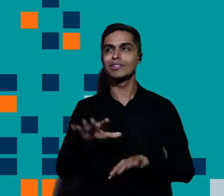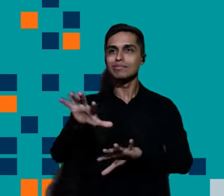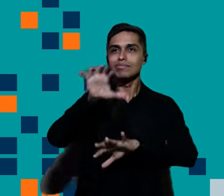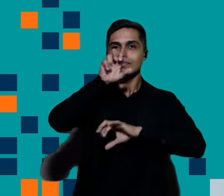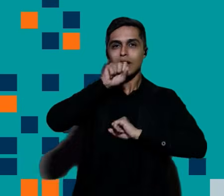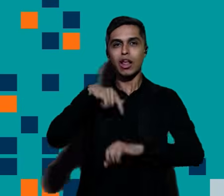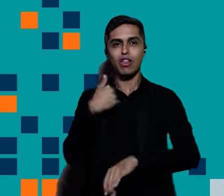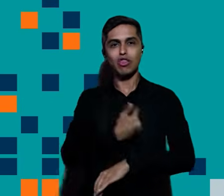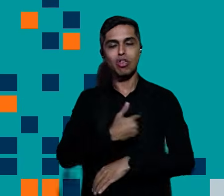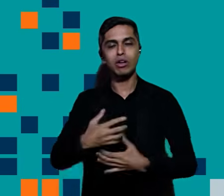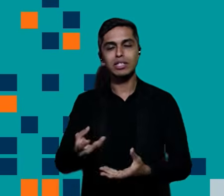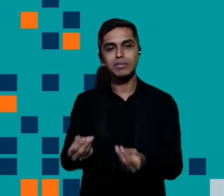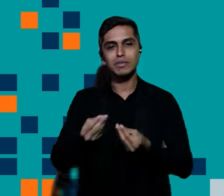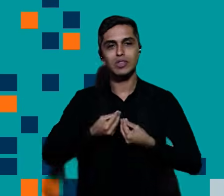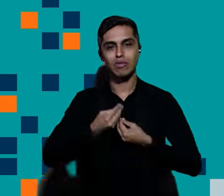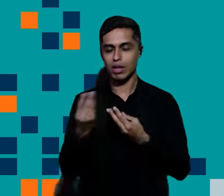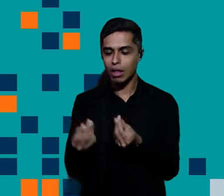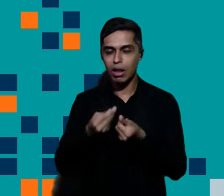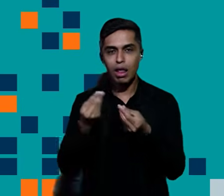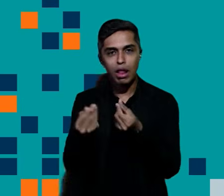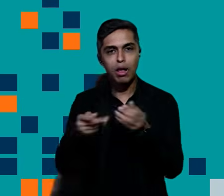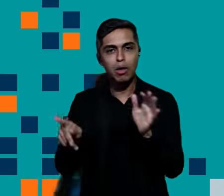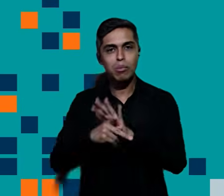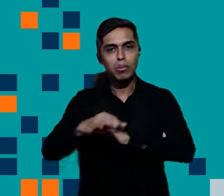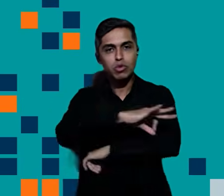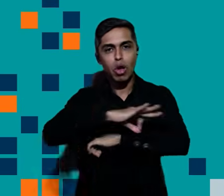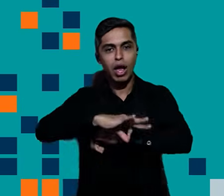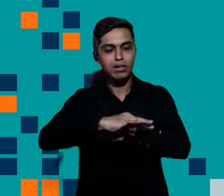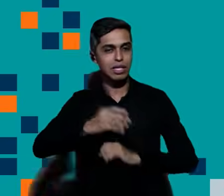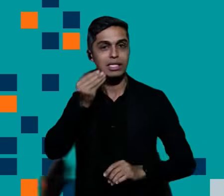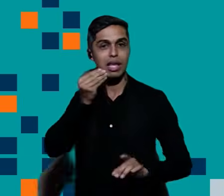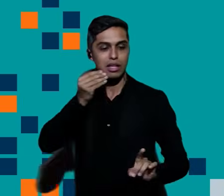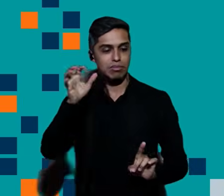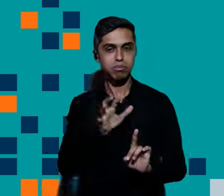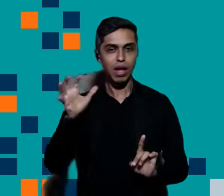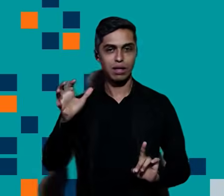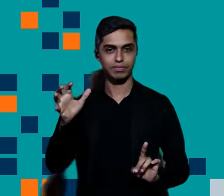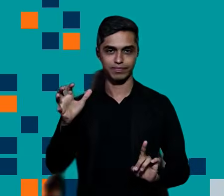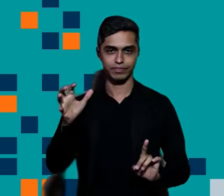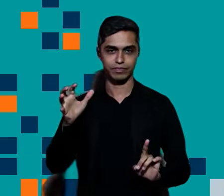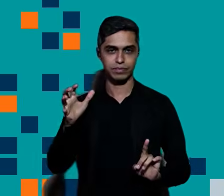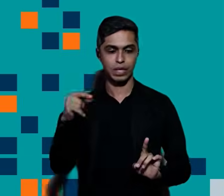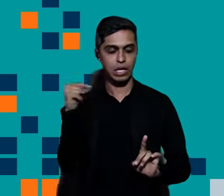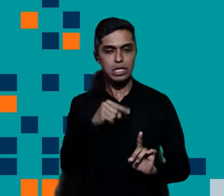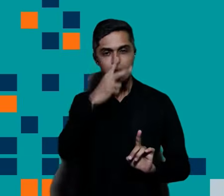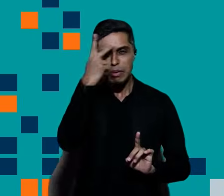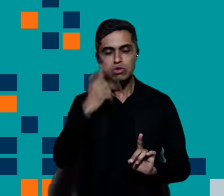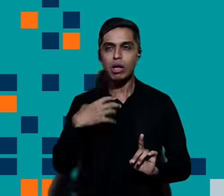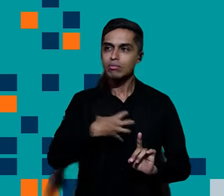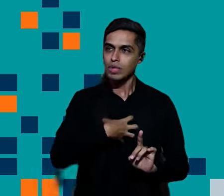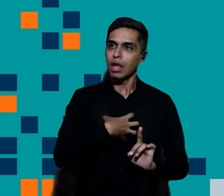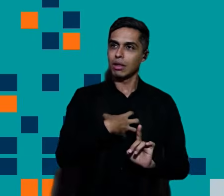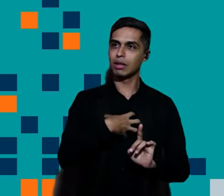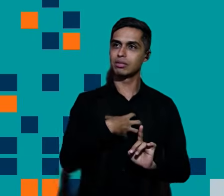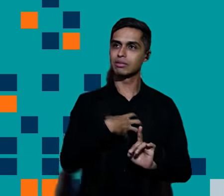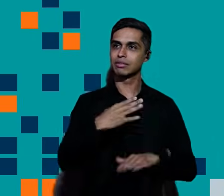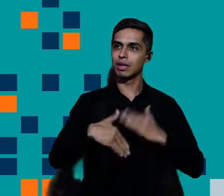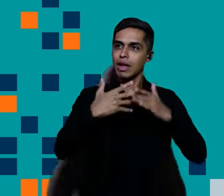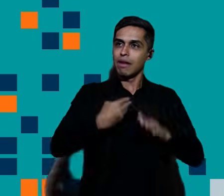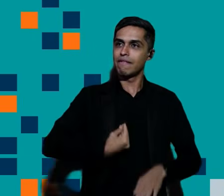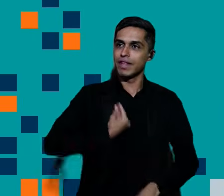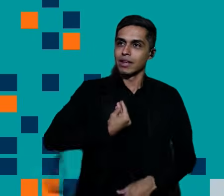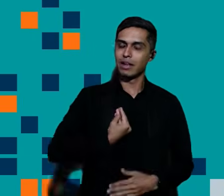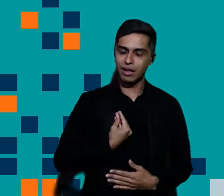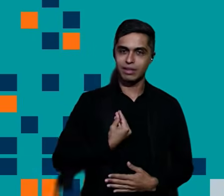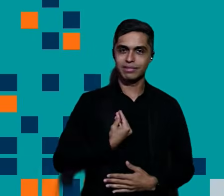architecture is trying to communicate growth and upwards life. The brise soleil that wraps it, the inside of the